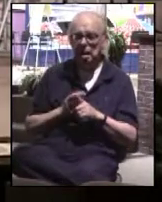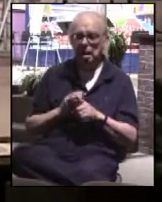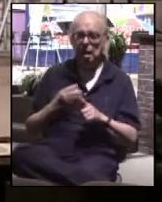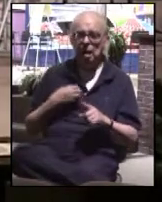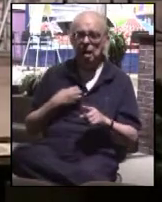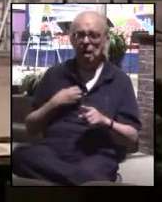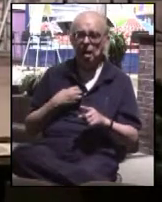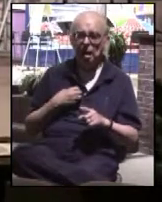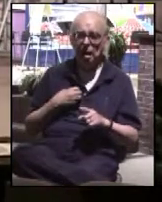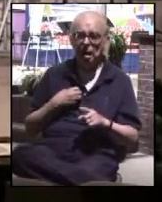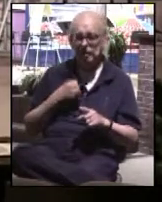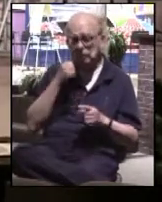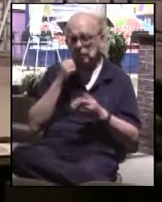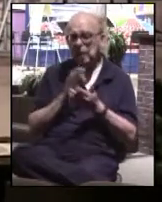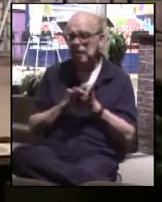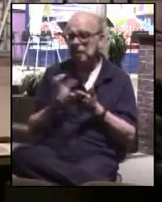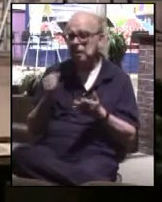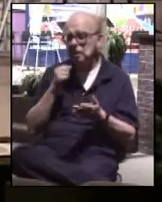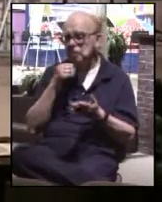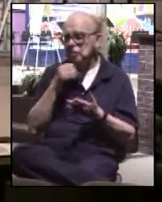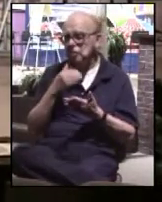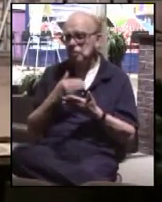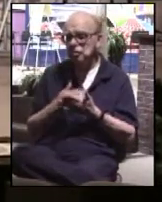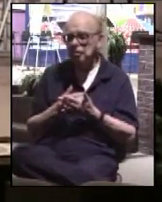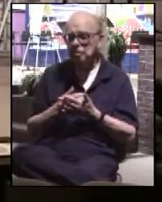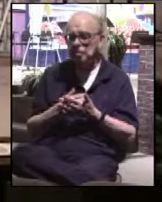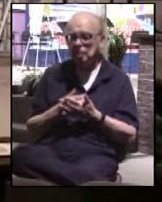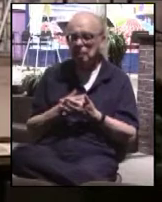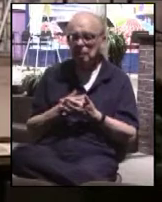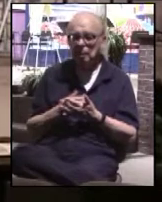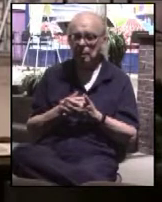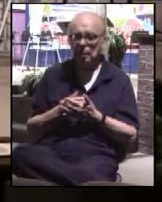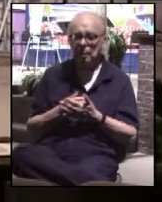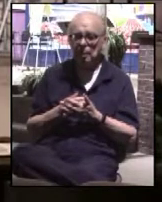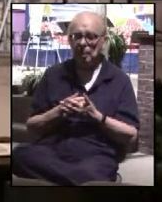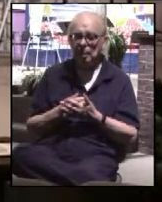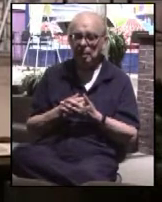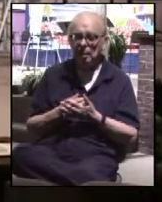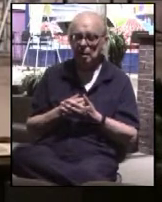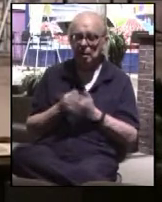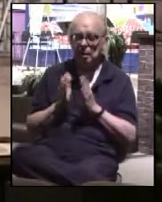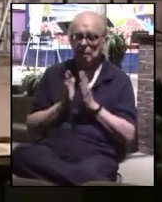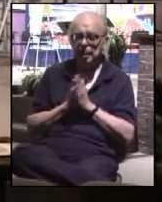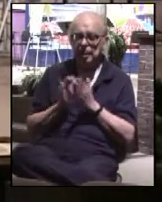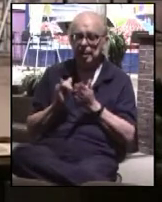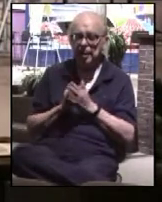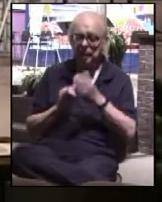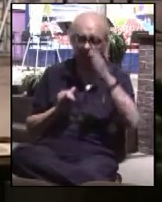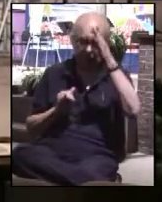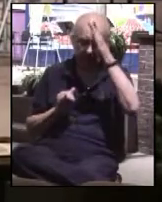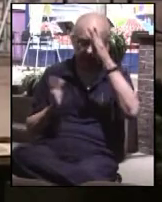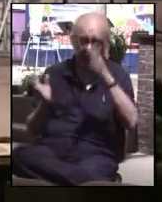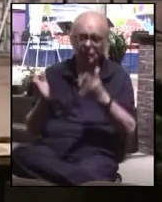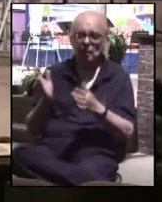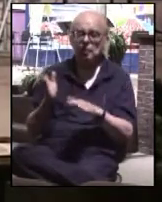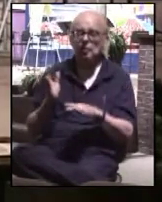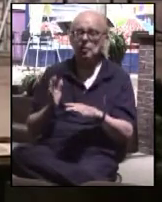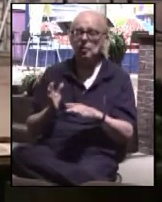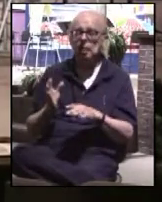and a daughter that right now are praying for their dad to get well to come back